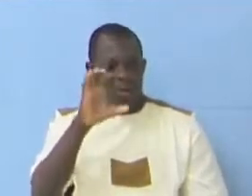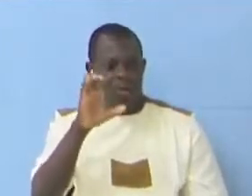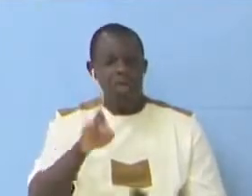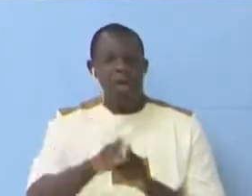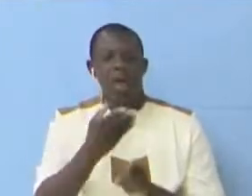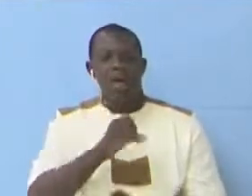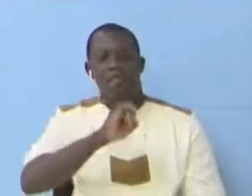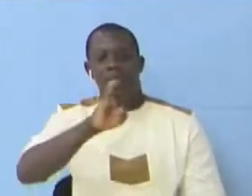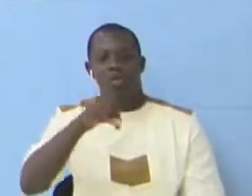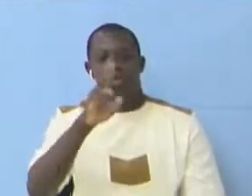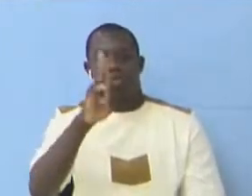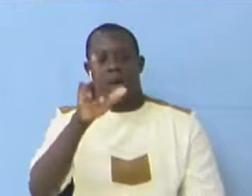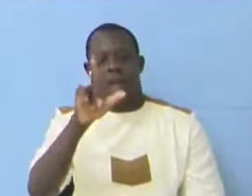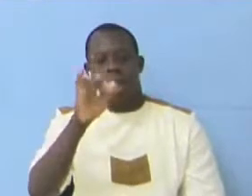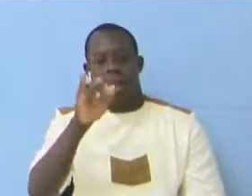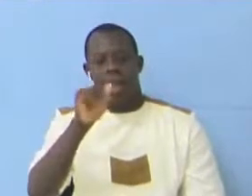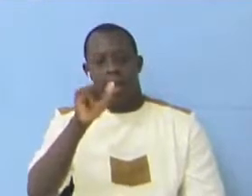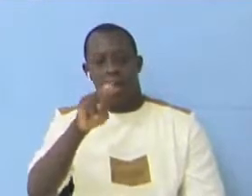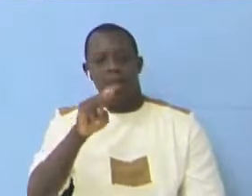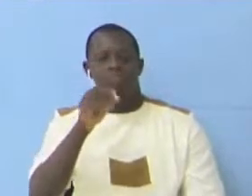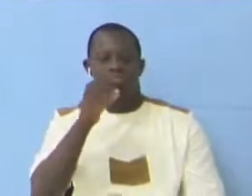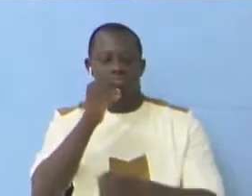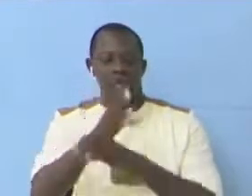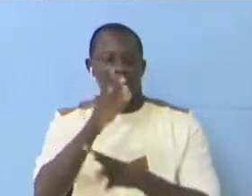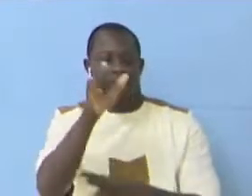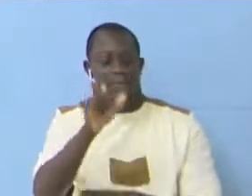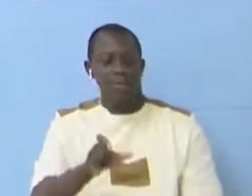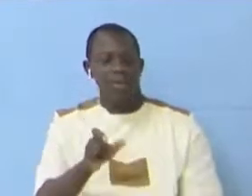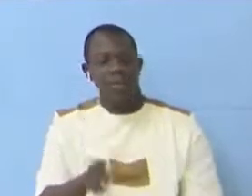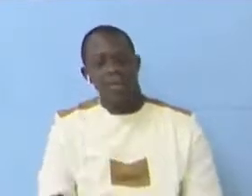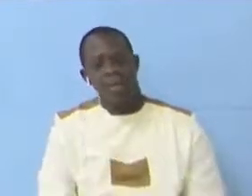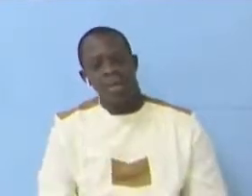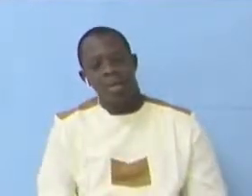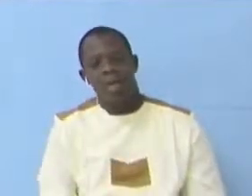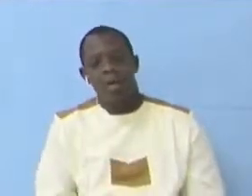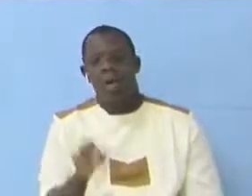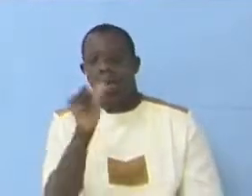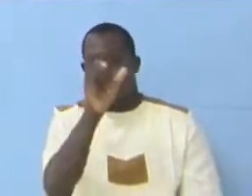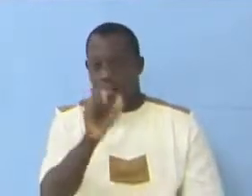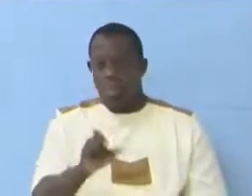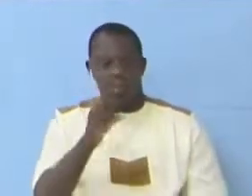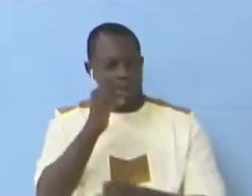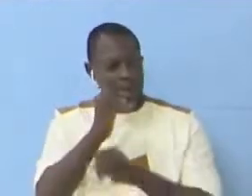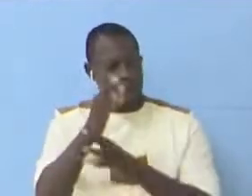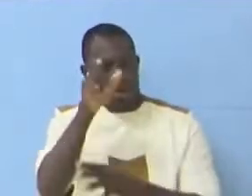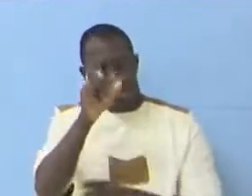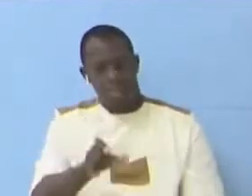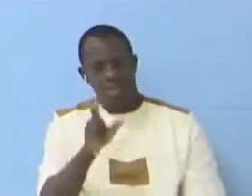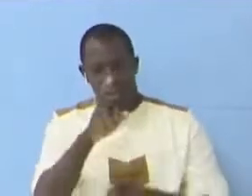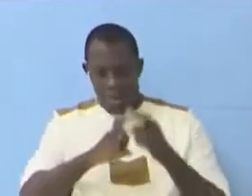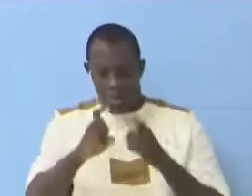Julian Maku, Ghanaian. Yawi Mens, Ghanaian.